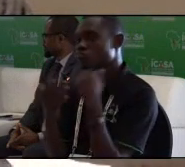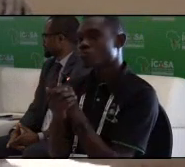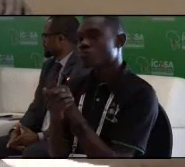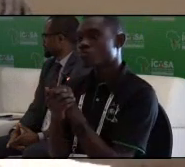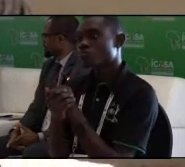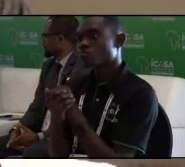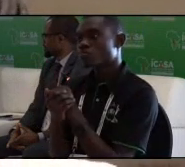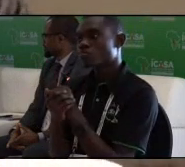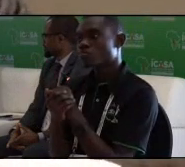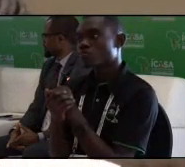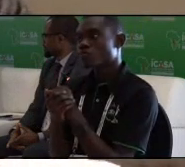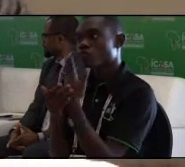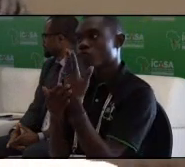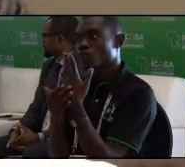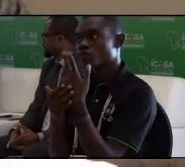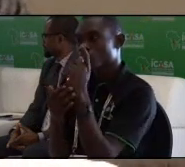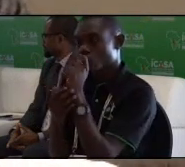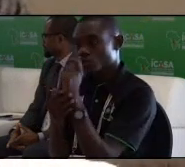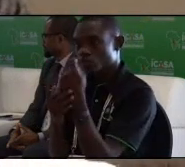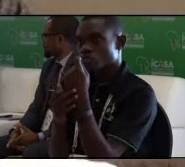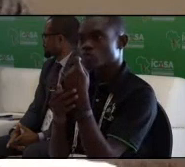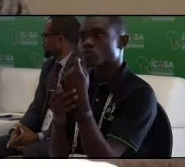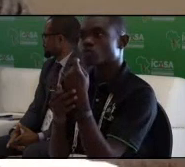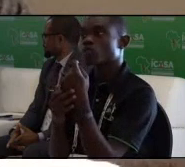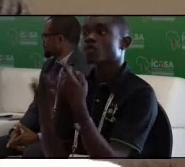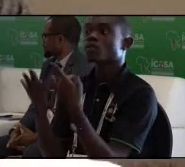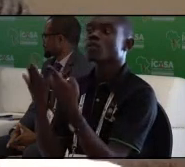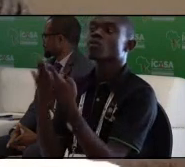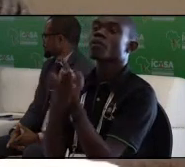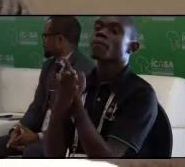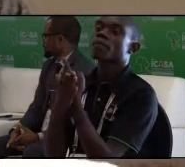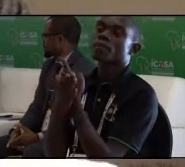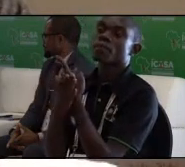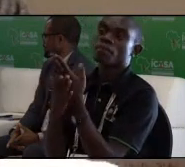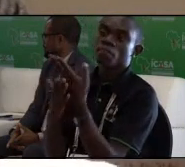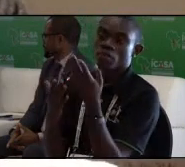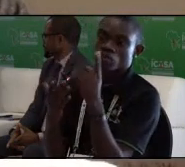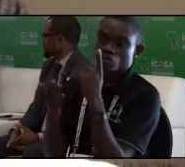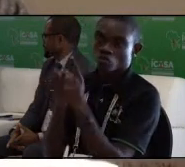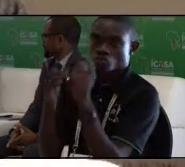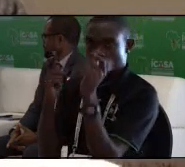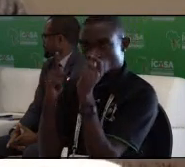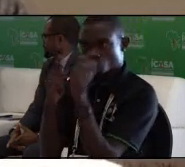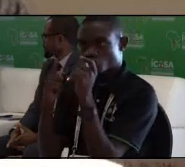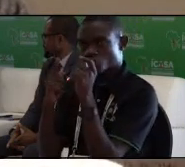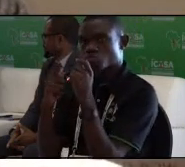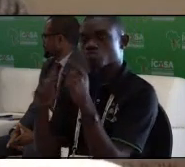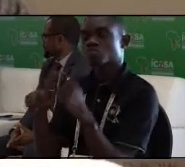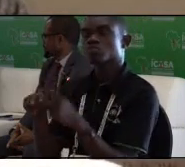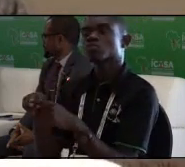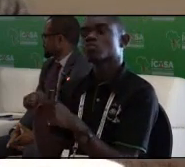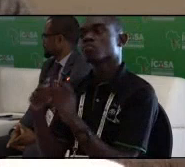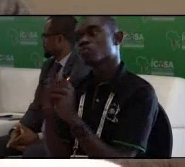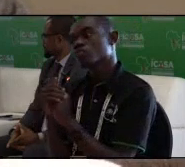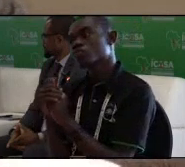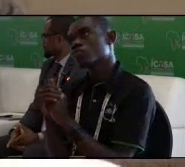I think we had given out about 5,000 kits, and The university students, of course, were